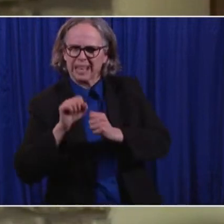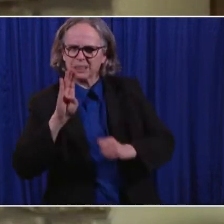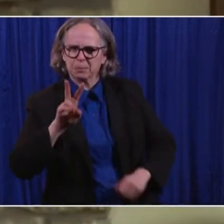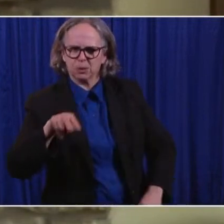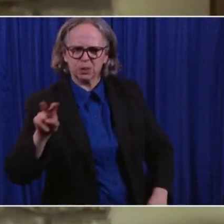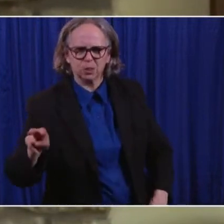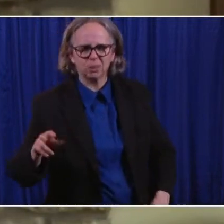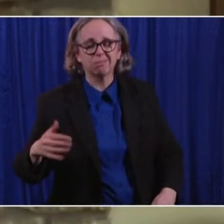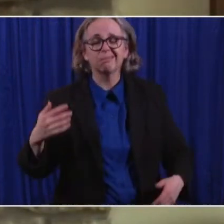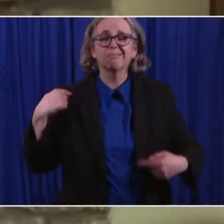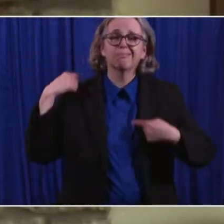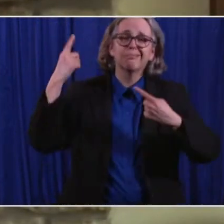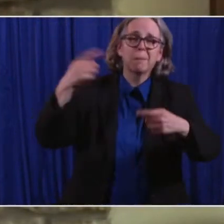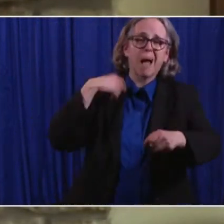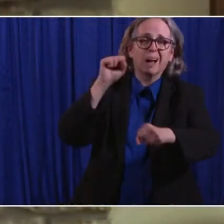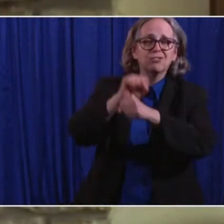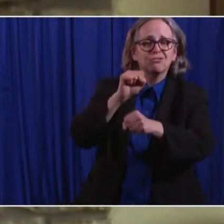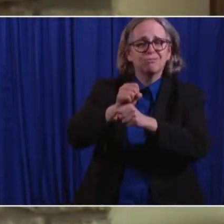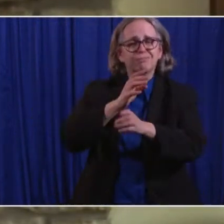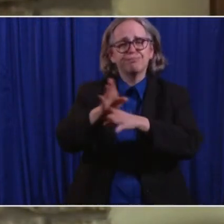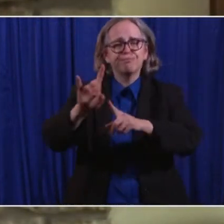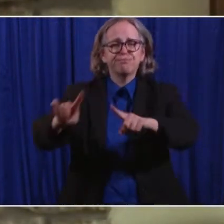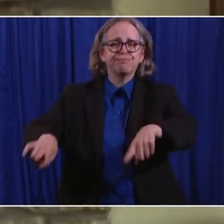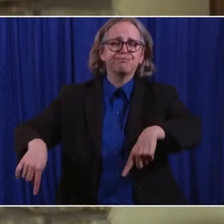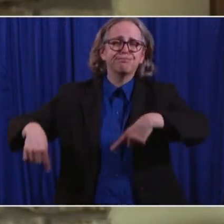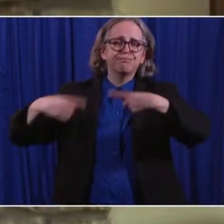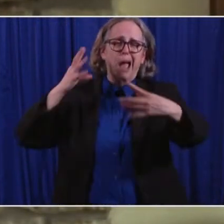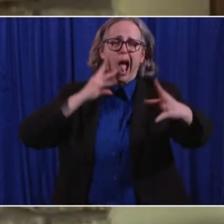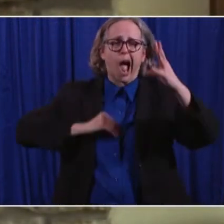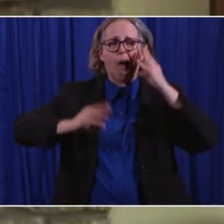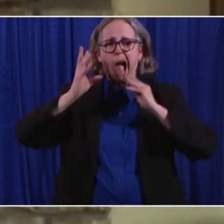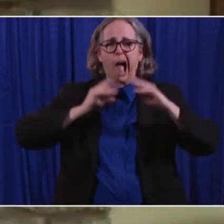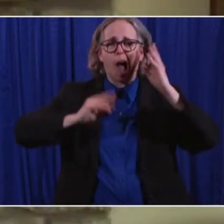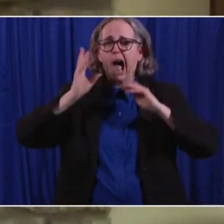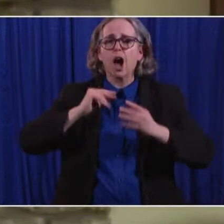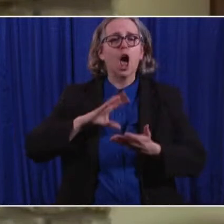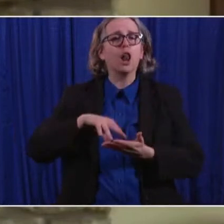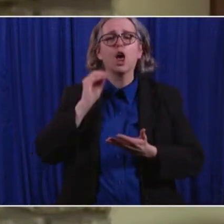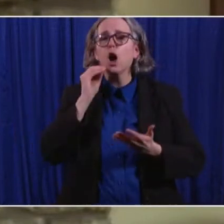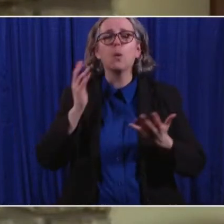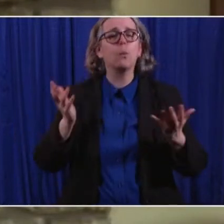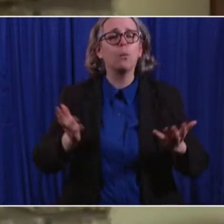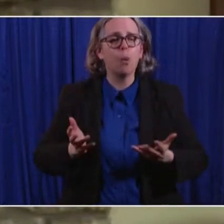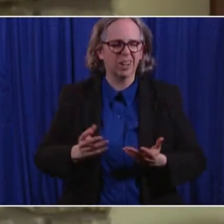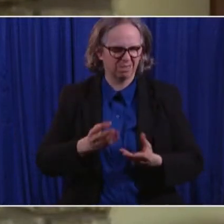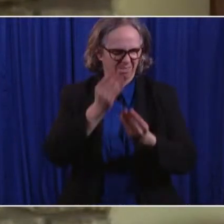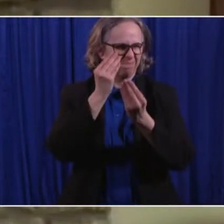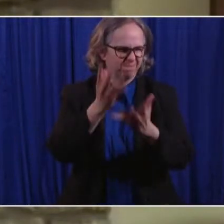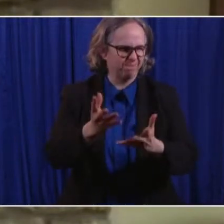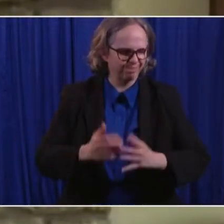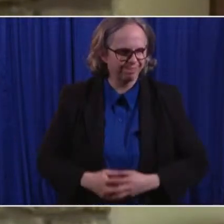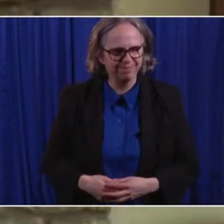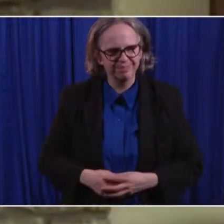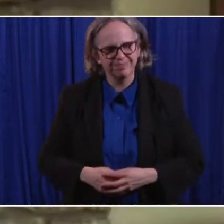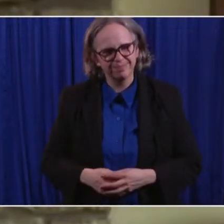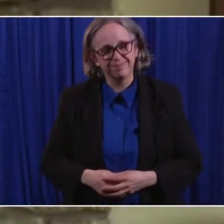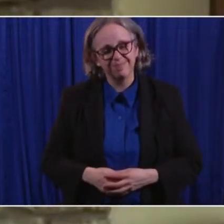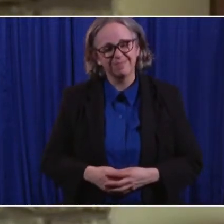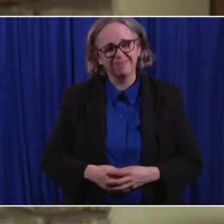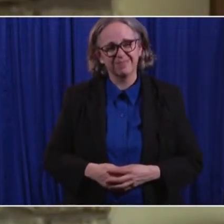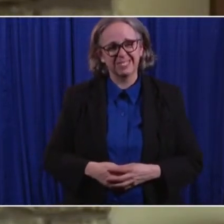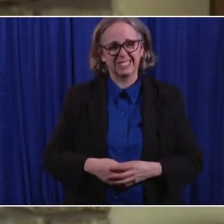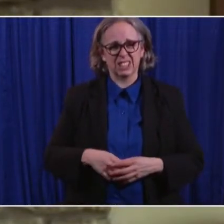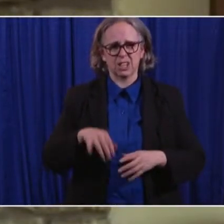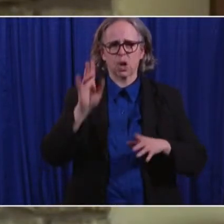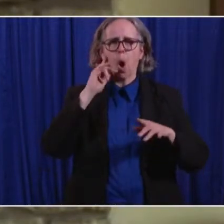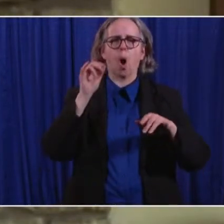get things done, make things happen, try to improve the status quo by